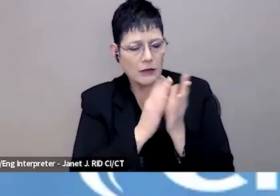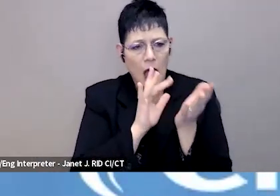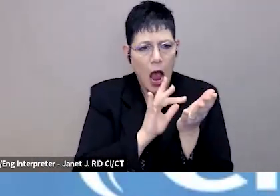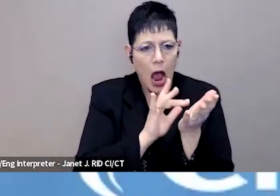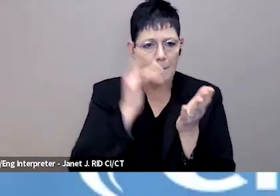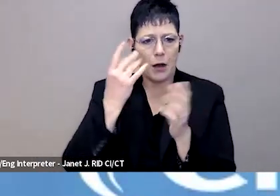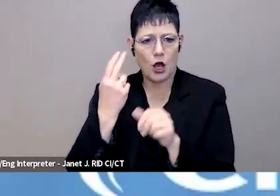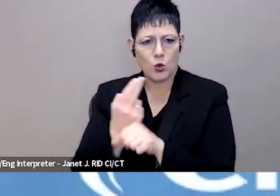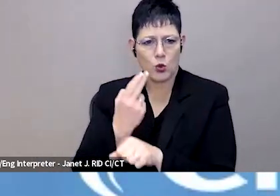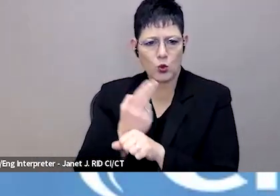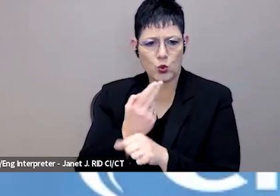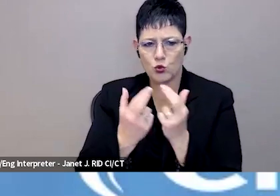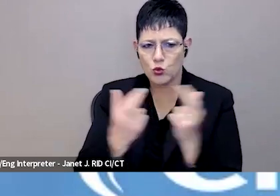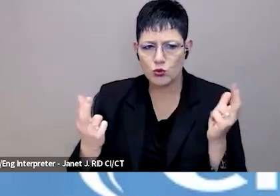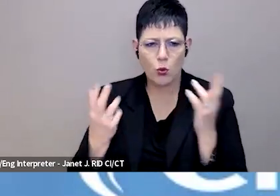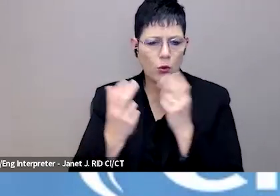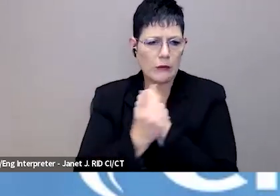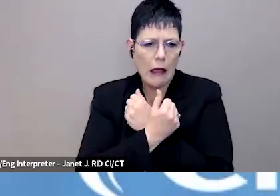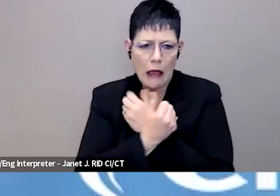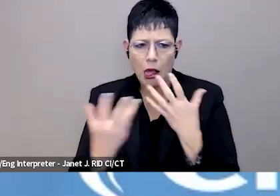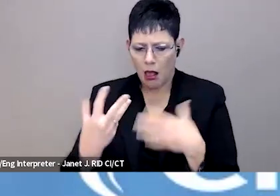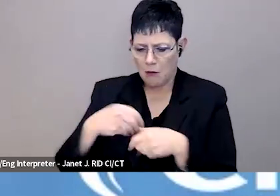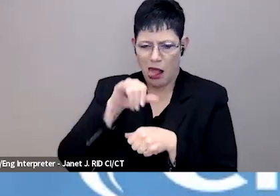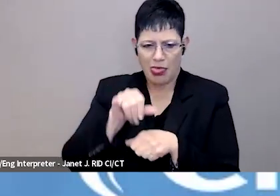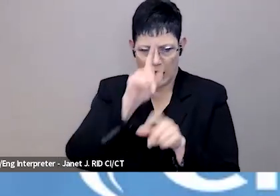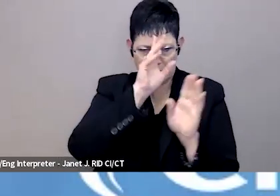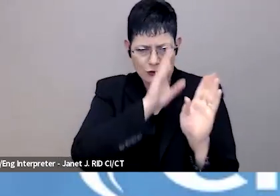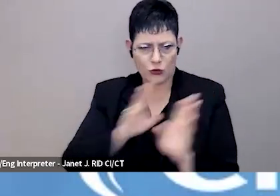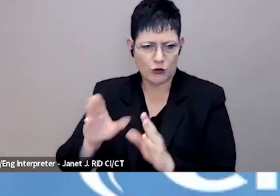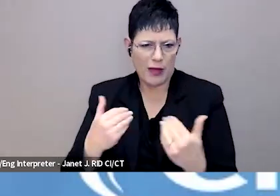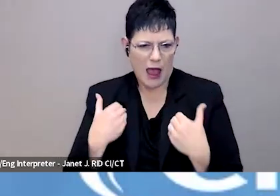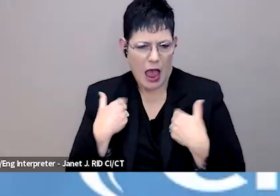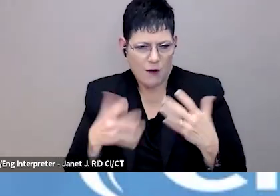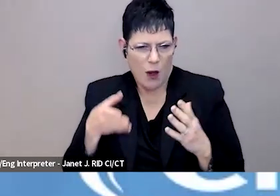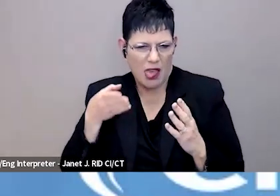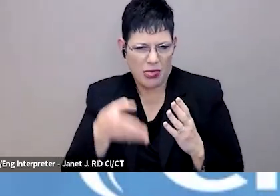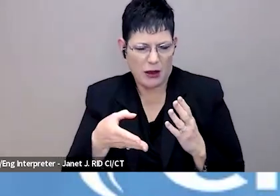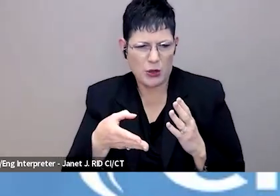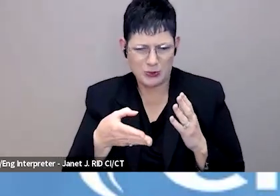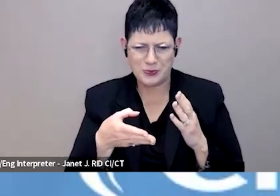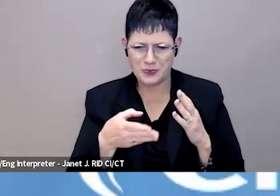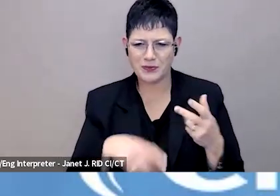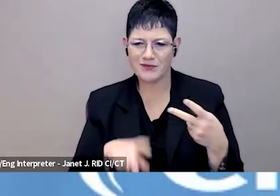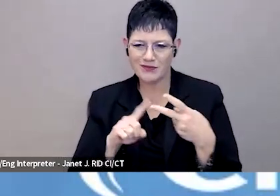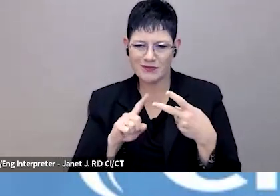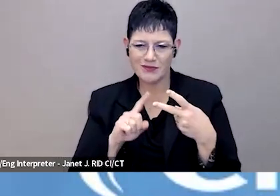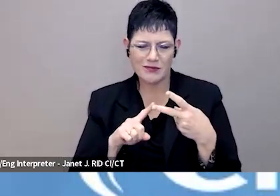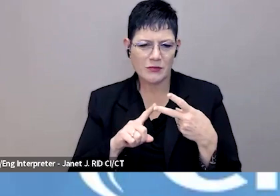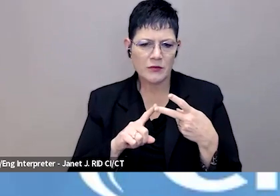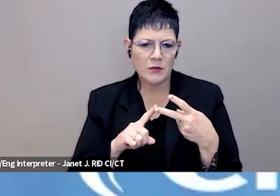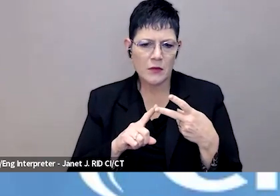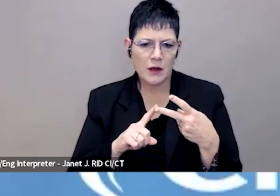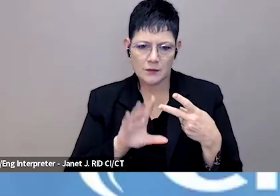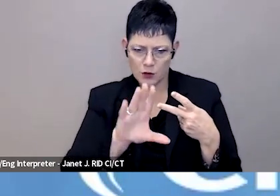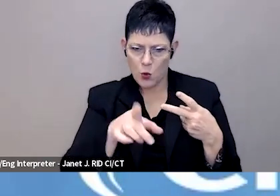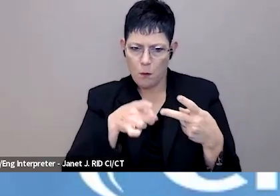of some of the things and the resources even within that strategy that exist. I think, to